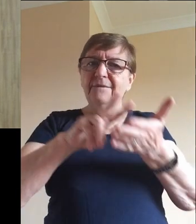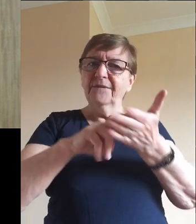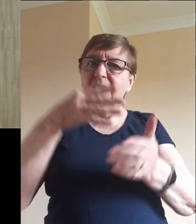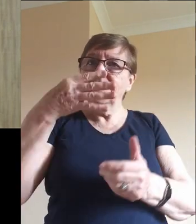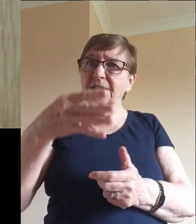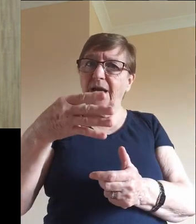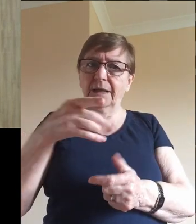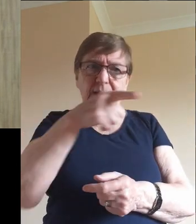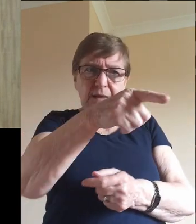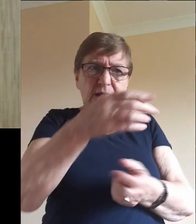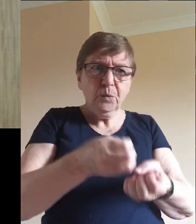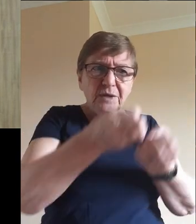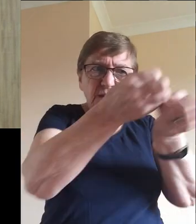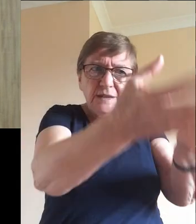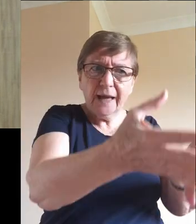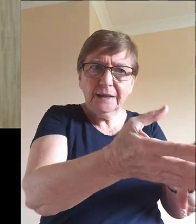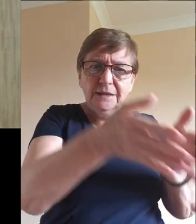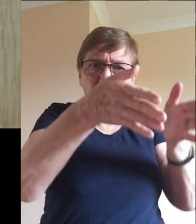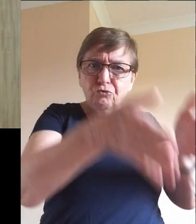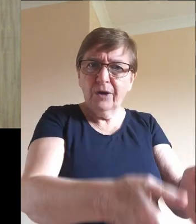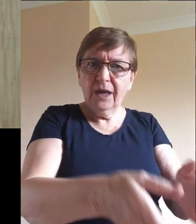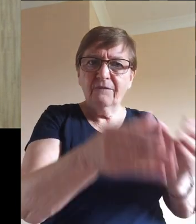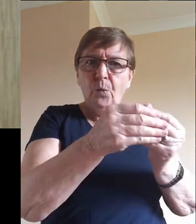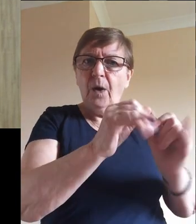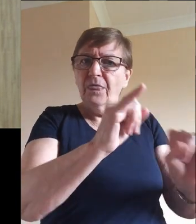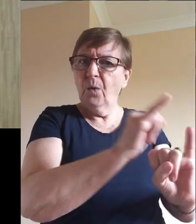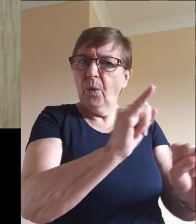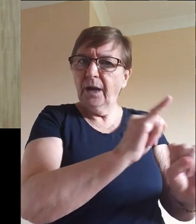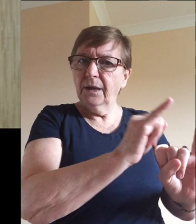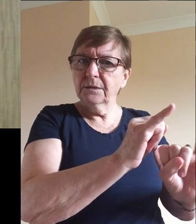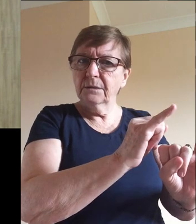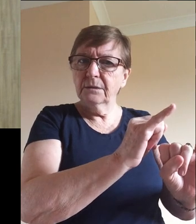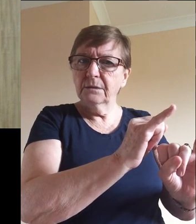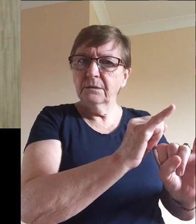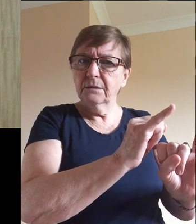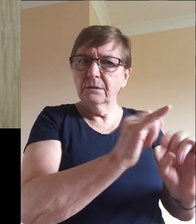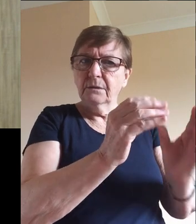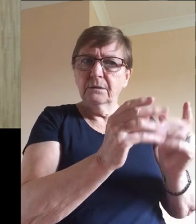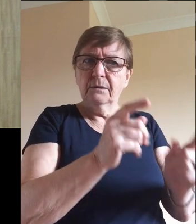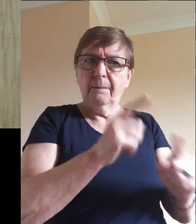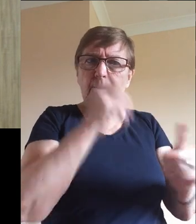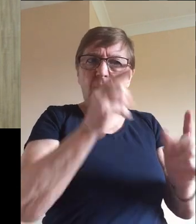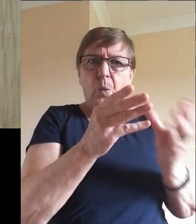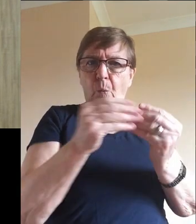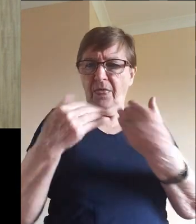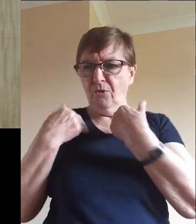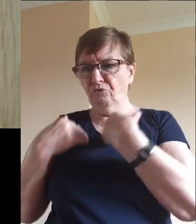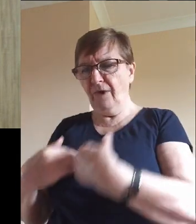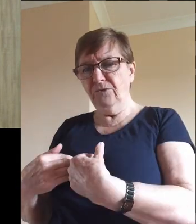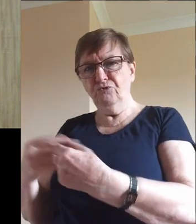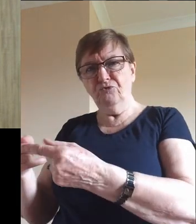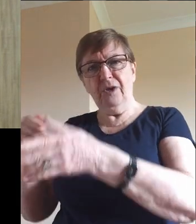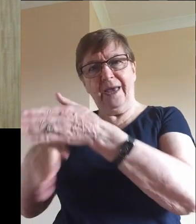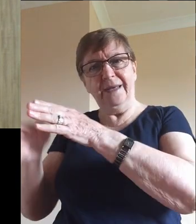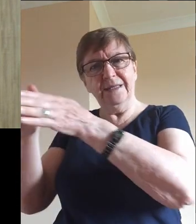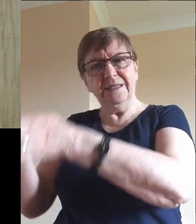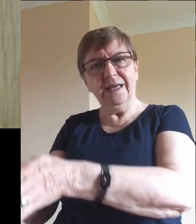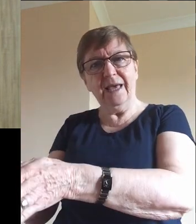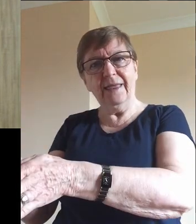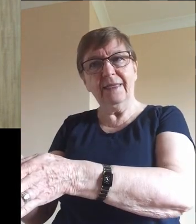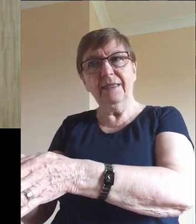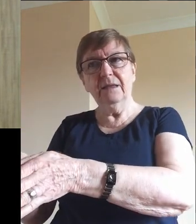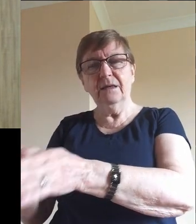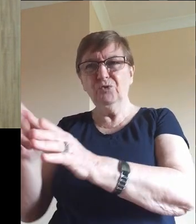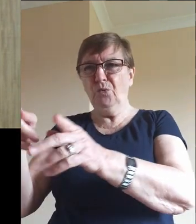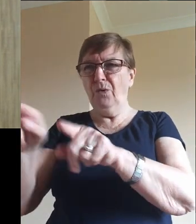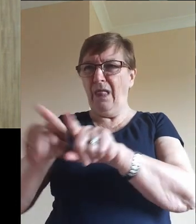was assigned a grave with the wicked, but it's with the rich in his death. It's a contrast. It's almost a